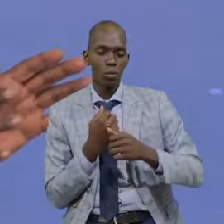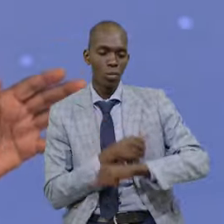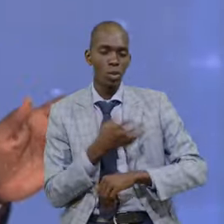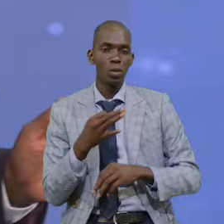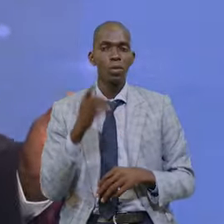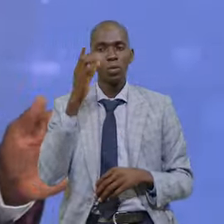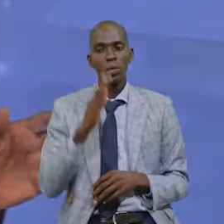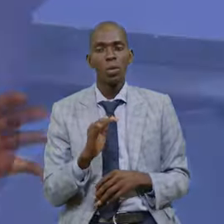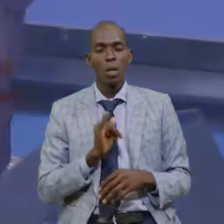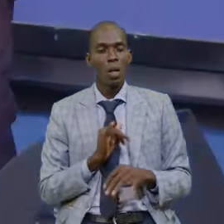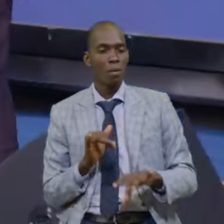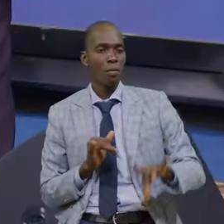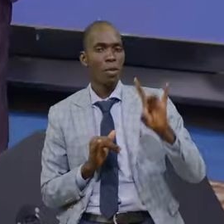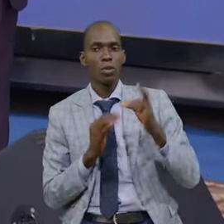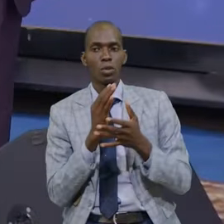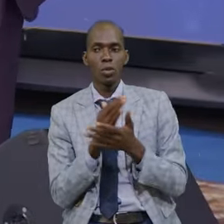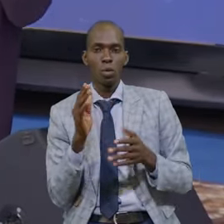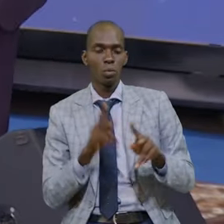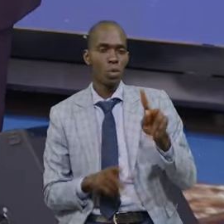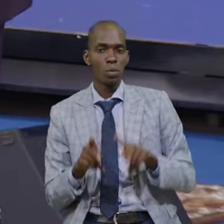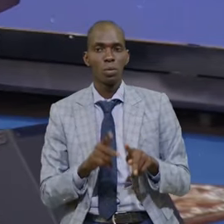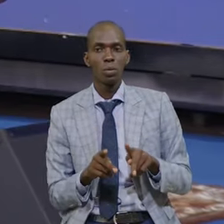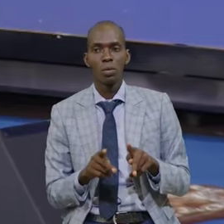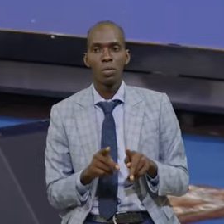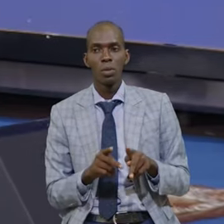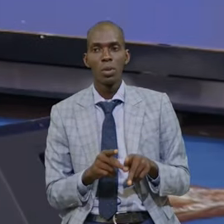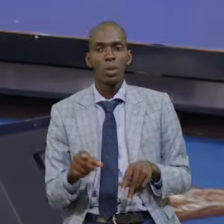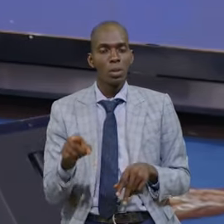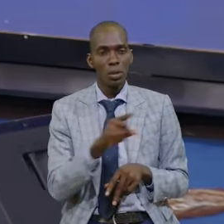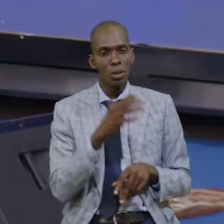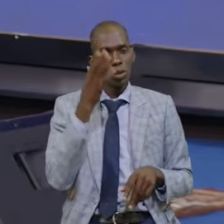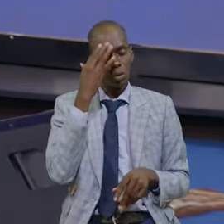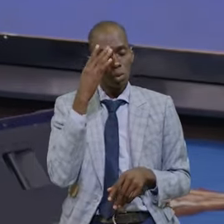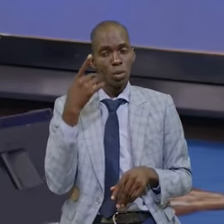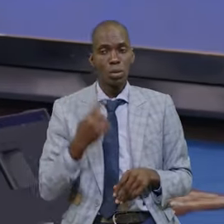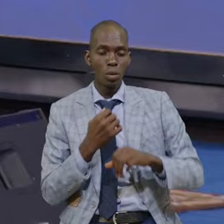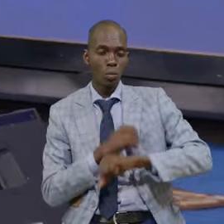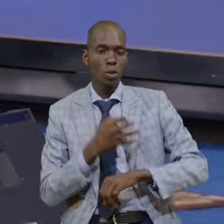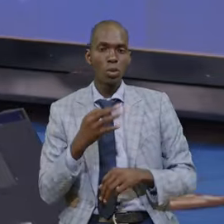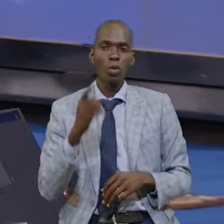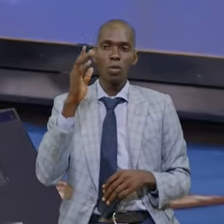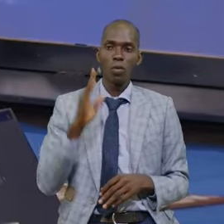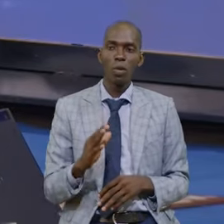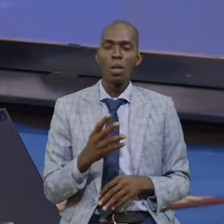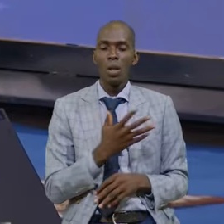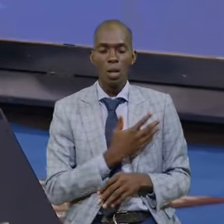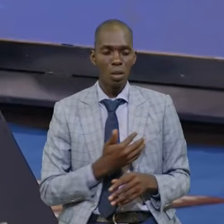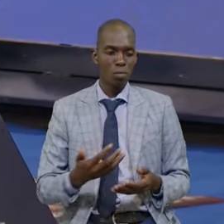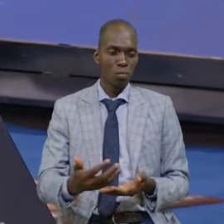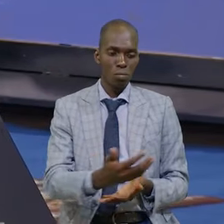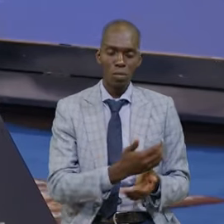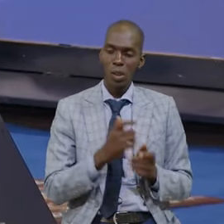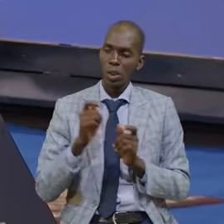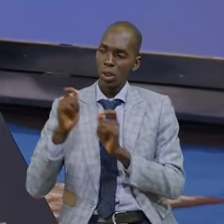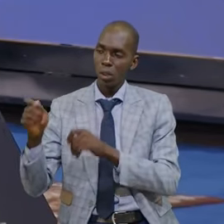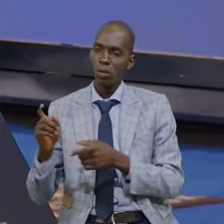people, they know the armor of God and they recommend it to their children.